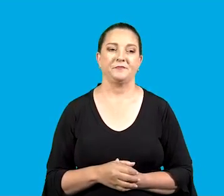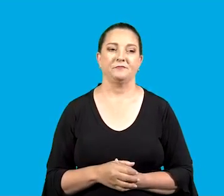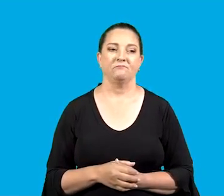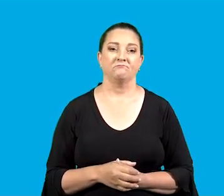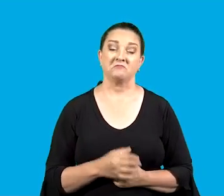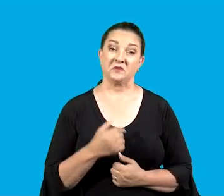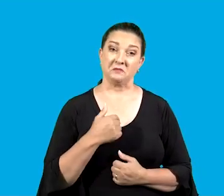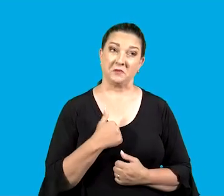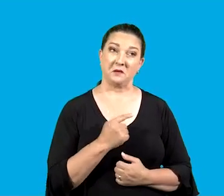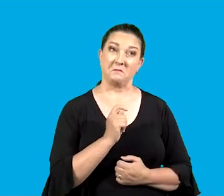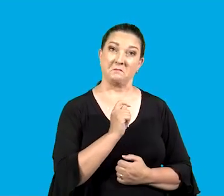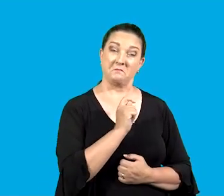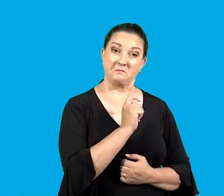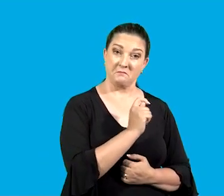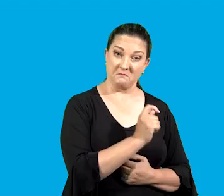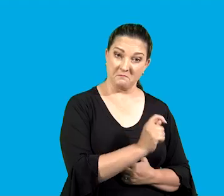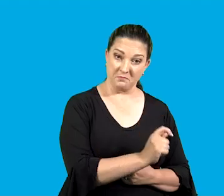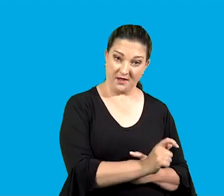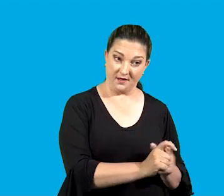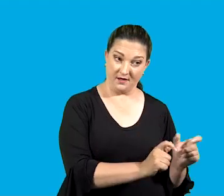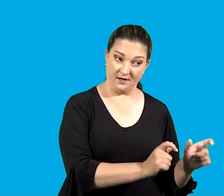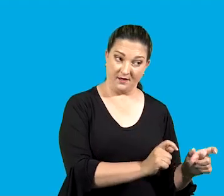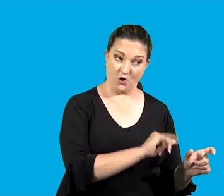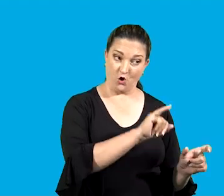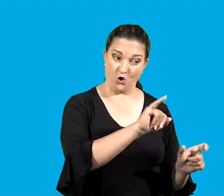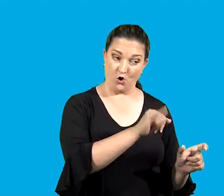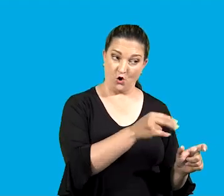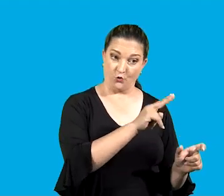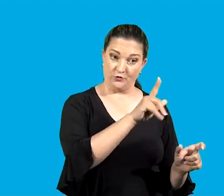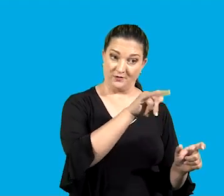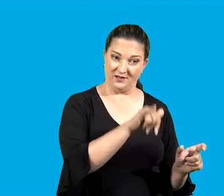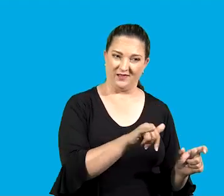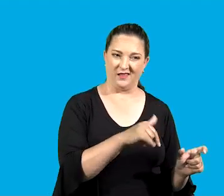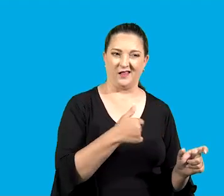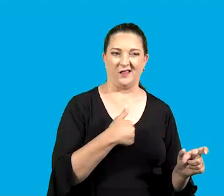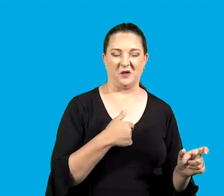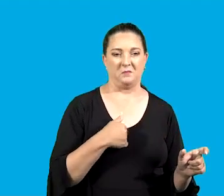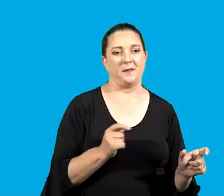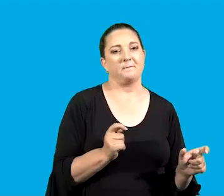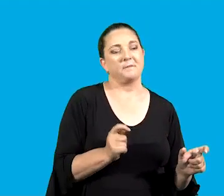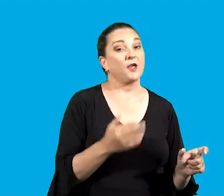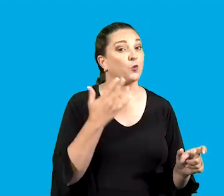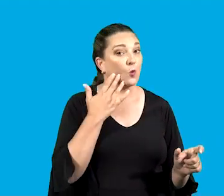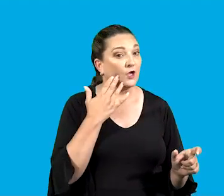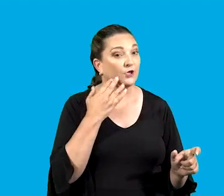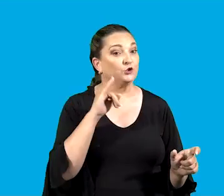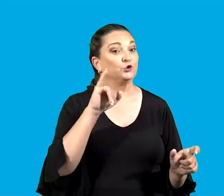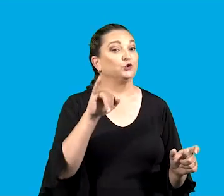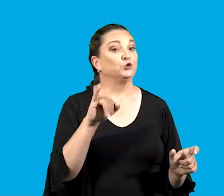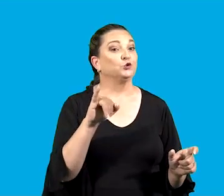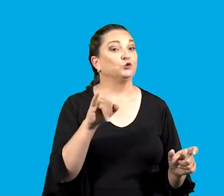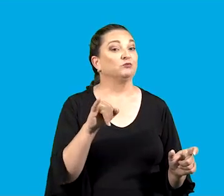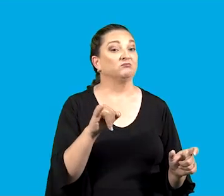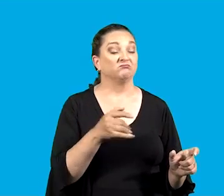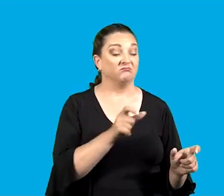If I buy in July, will I pay in June? So you will see that here I'm not going to record, here I'm not going to record, and here I'm not going to